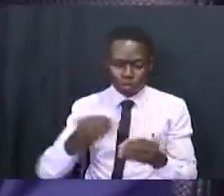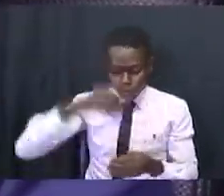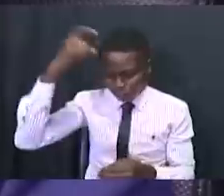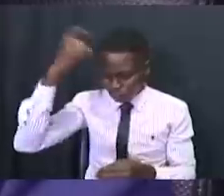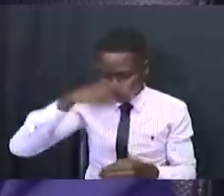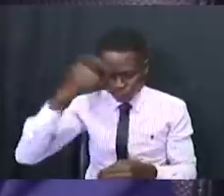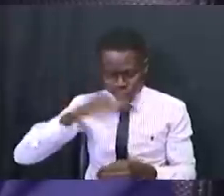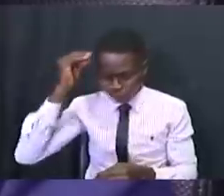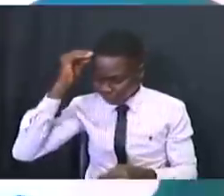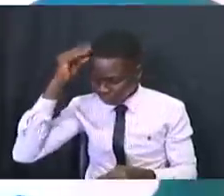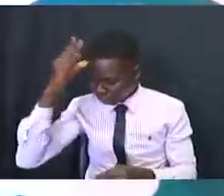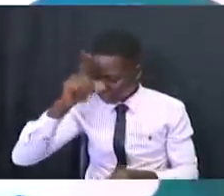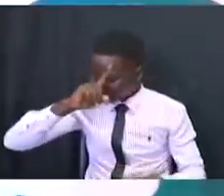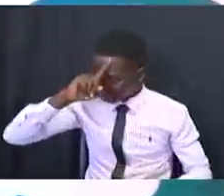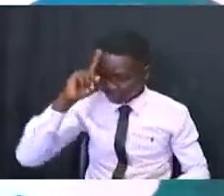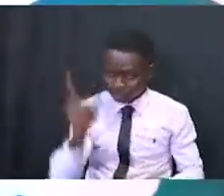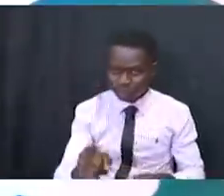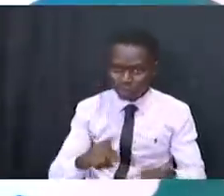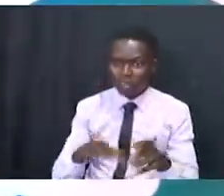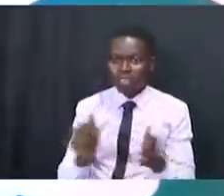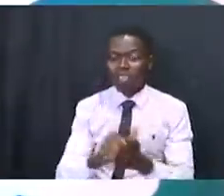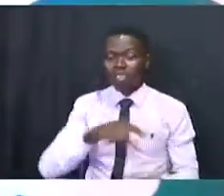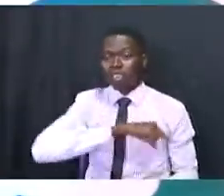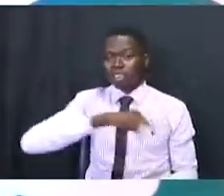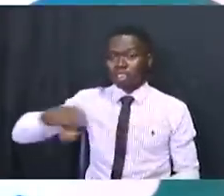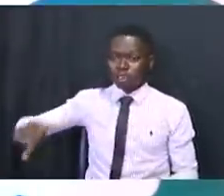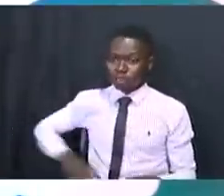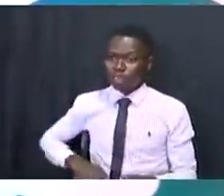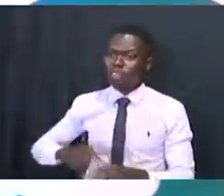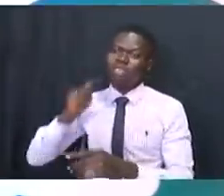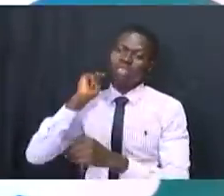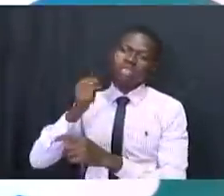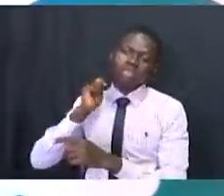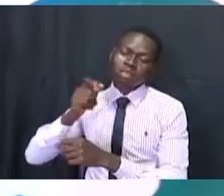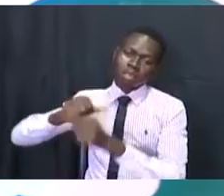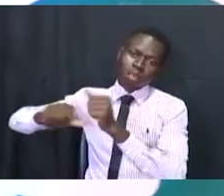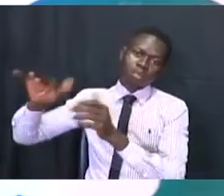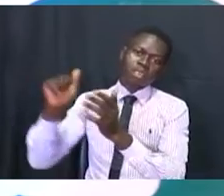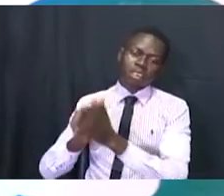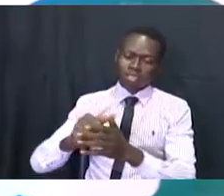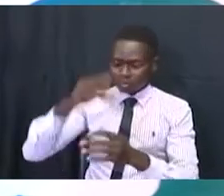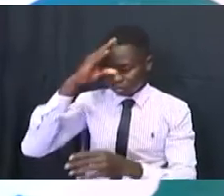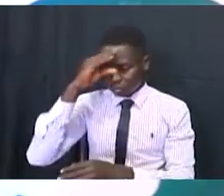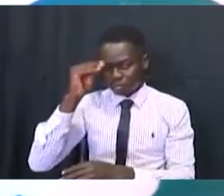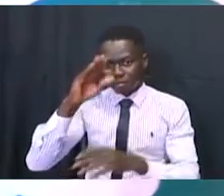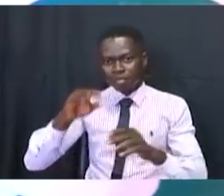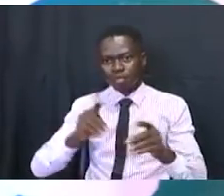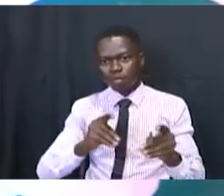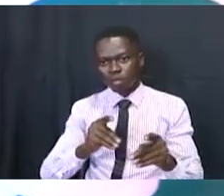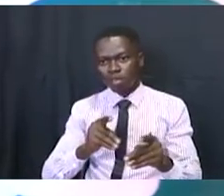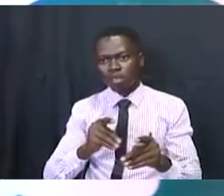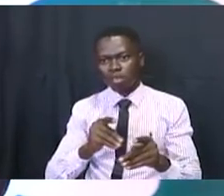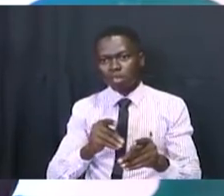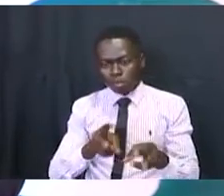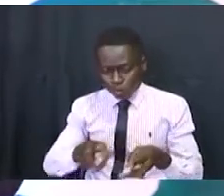wisdom. Over the years, this is the queen's testimony concerning that man. We need to be wise. In dealing with the world, we need